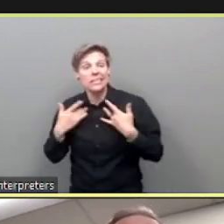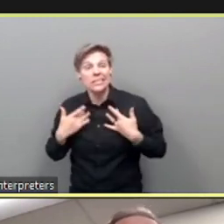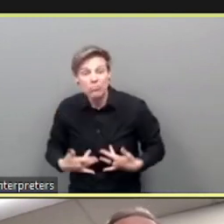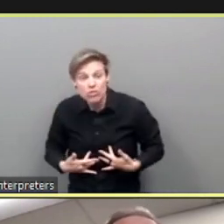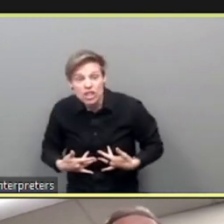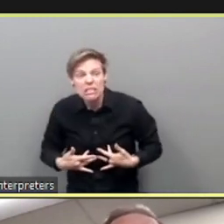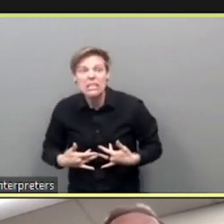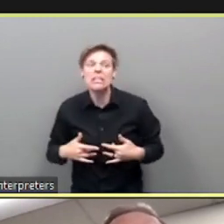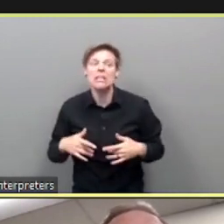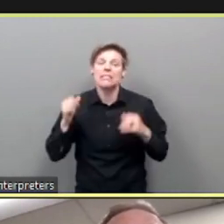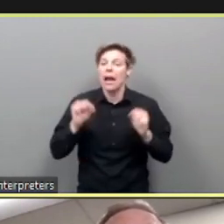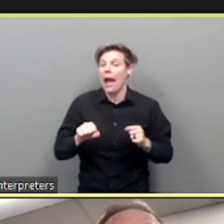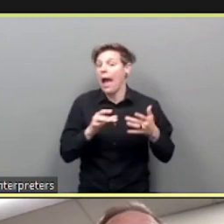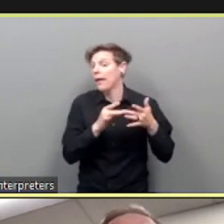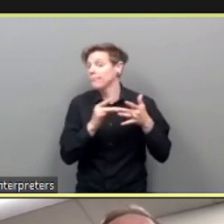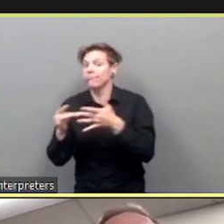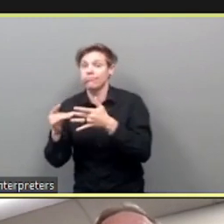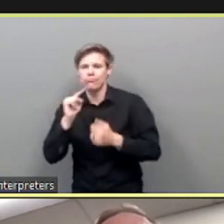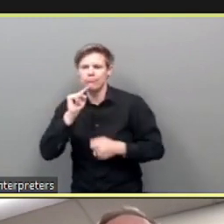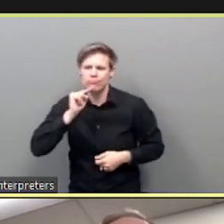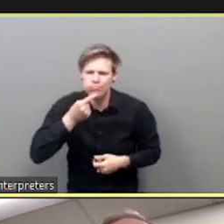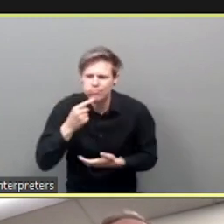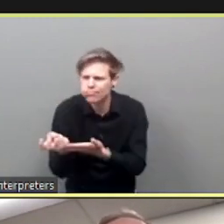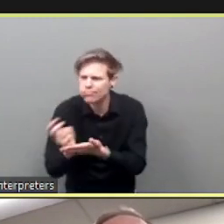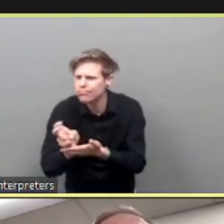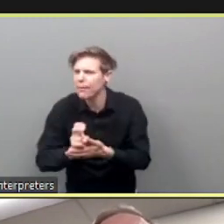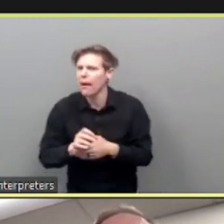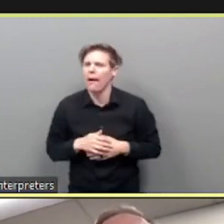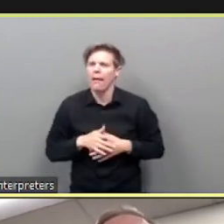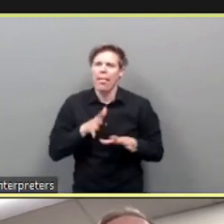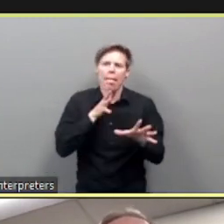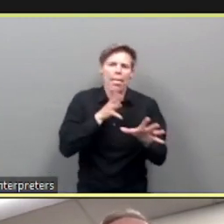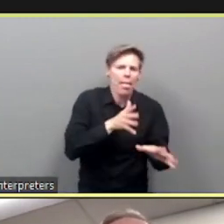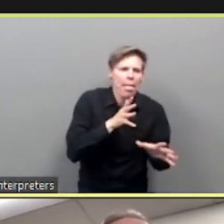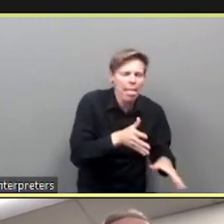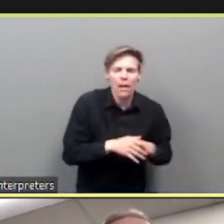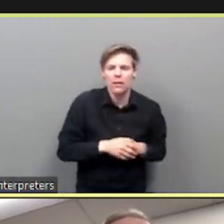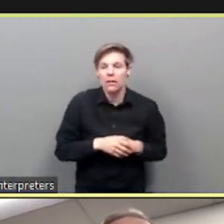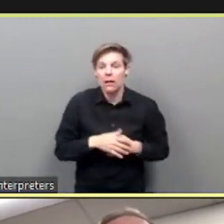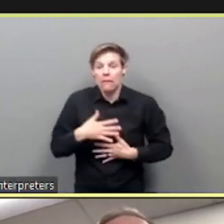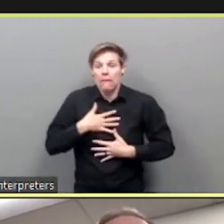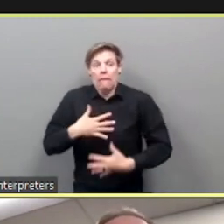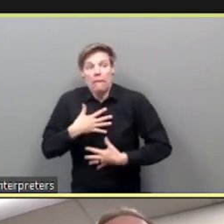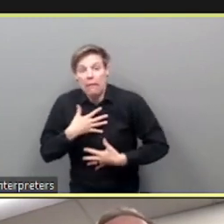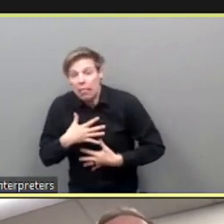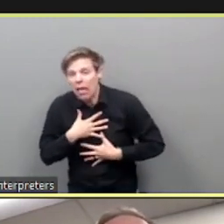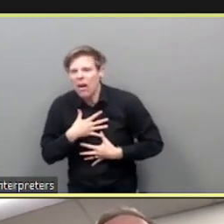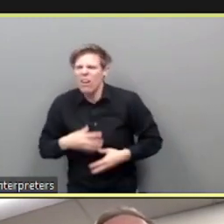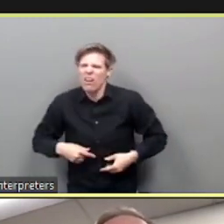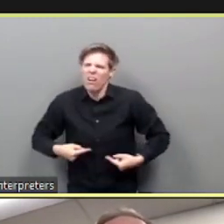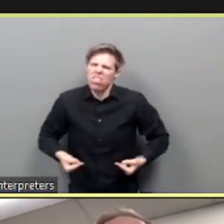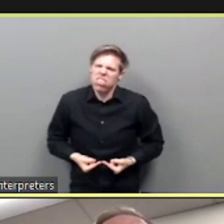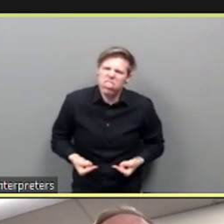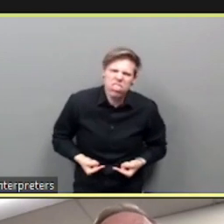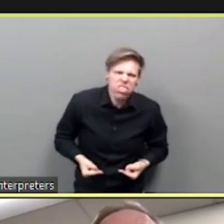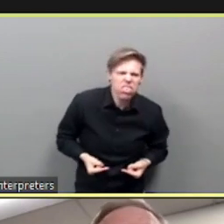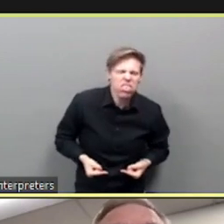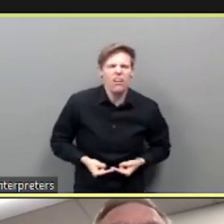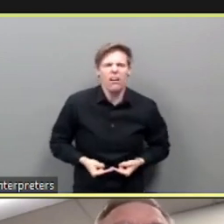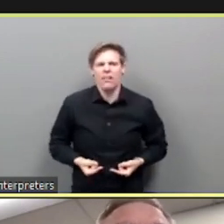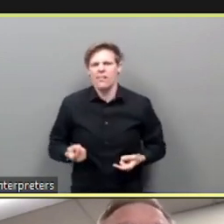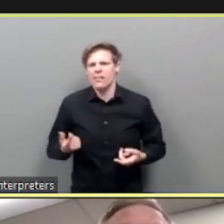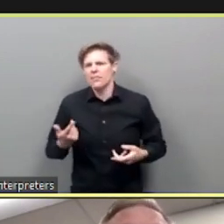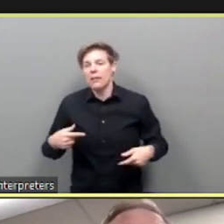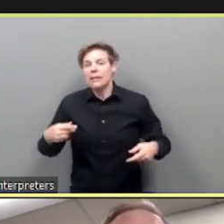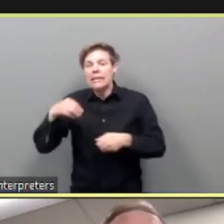seizures, vomiting, depression of breathing, abdominal pain, and then of course, organ failure. And we did, as